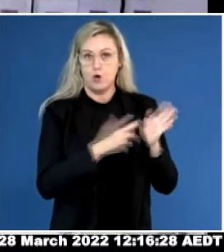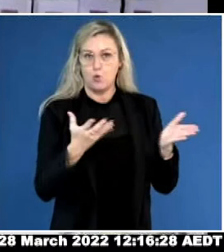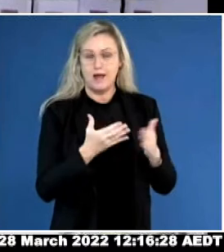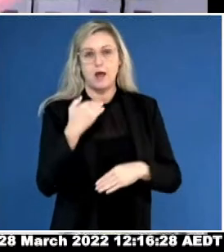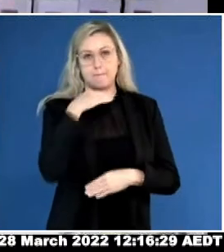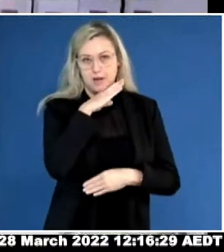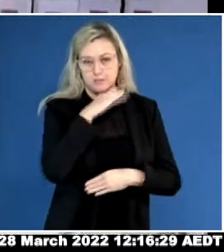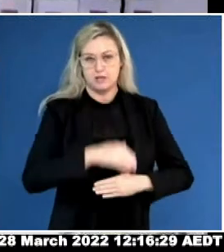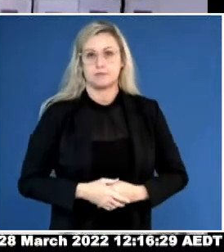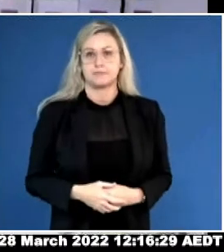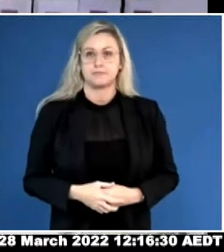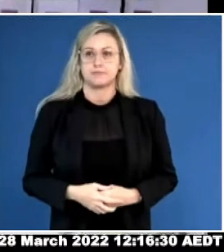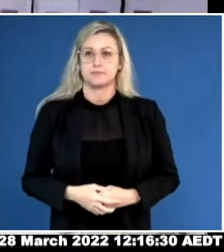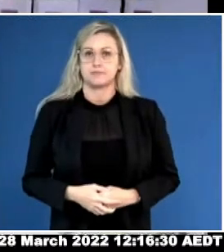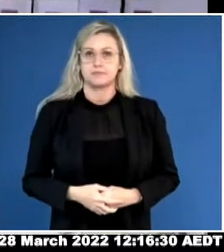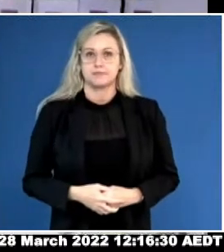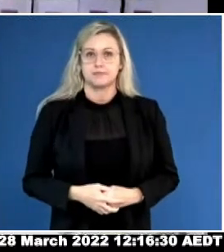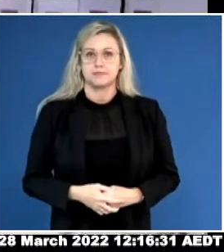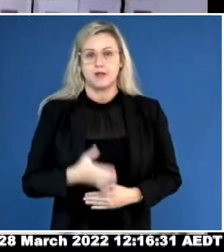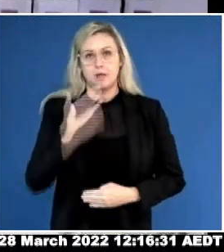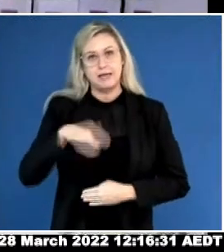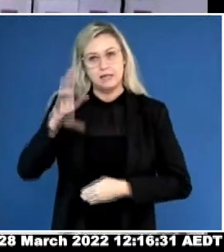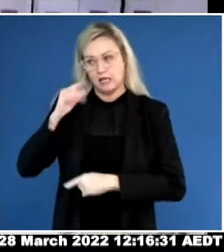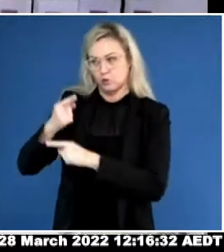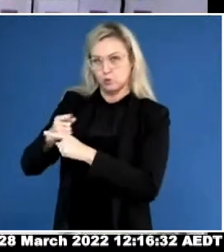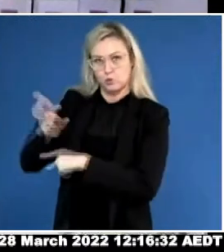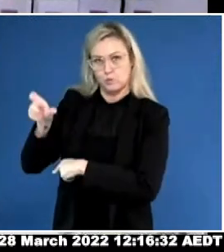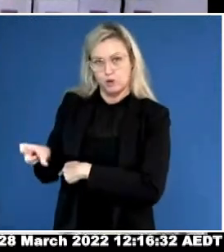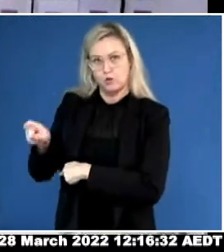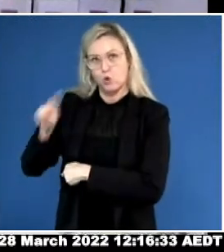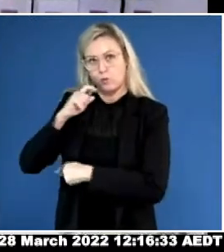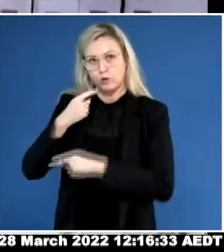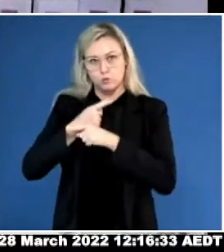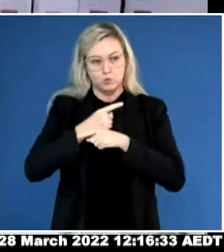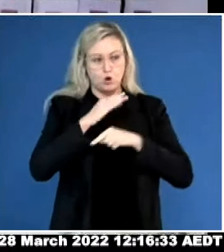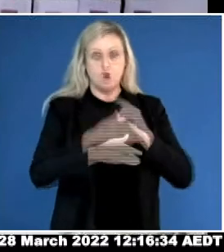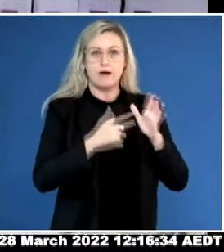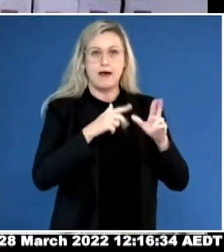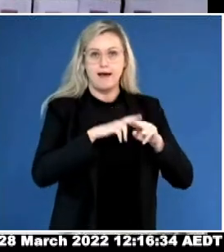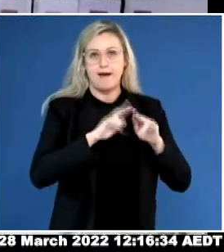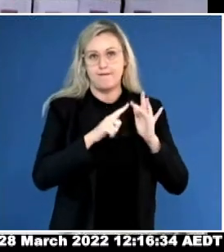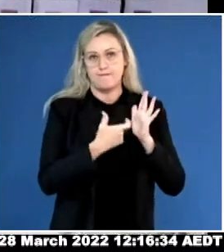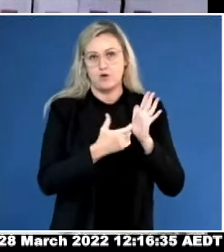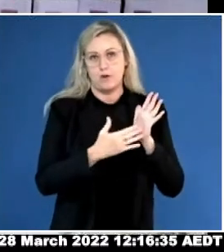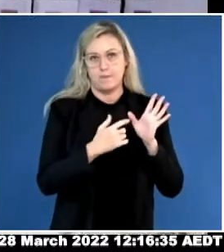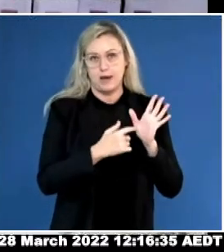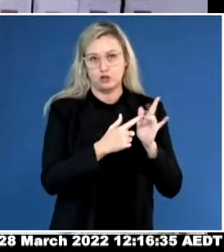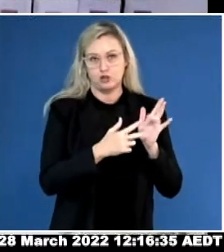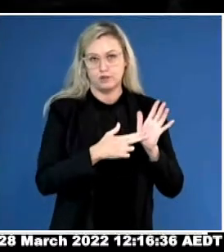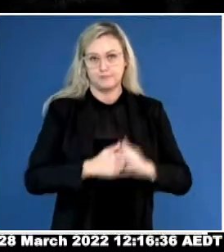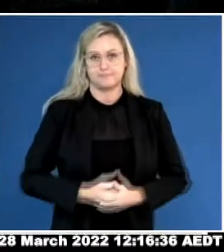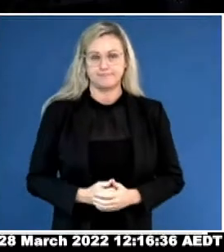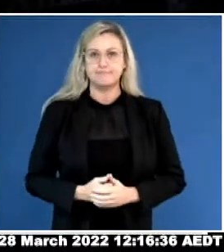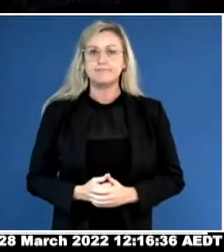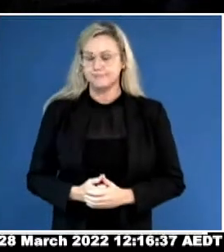you would be good enough to follow the instructions of my associate, she will administer the affirmation to you. Thank you. I will read you